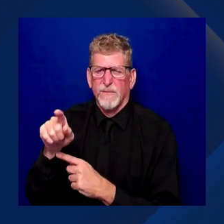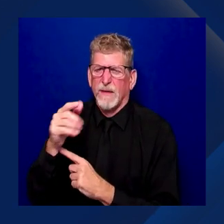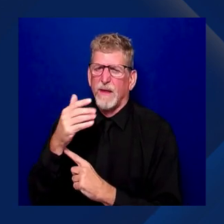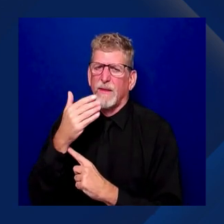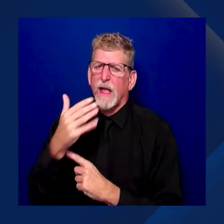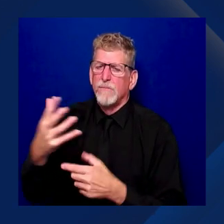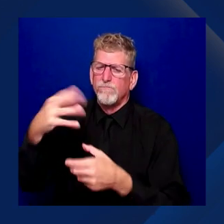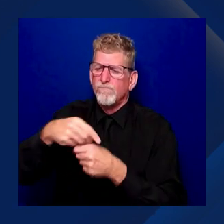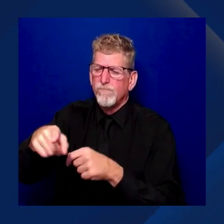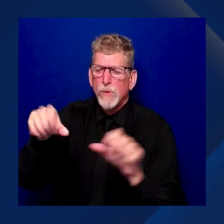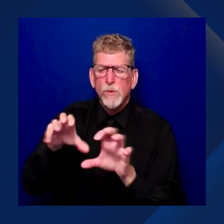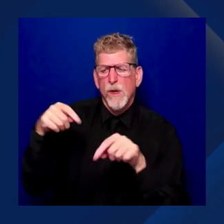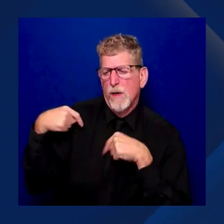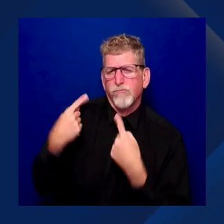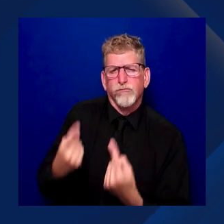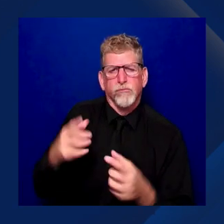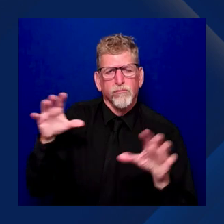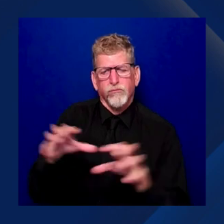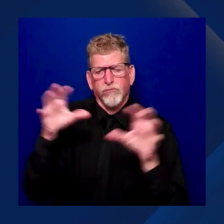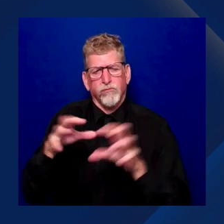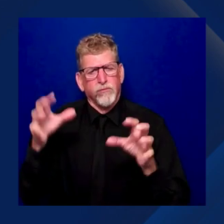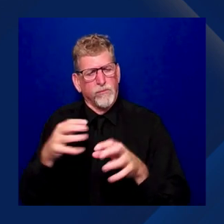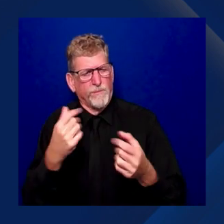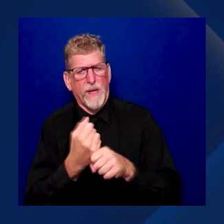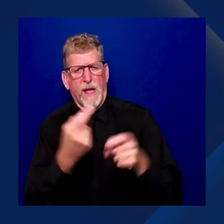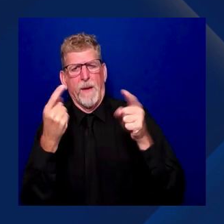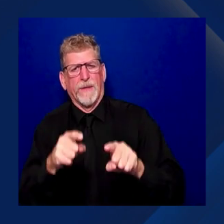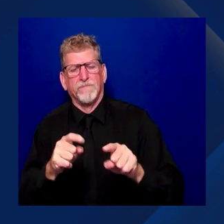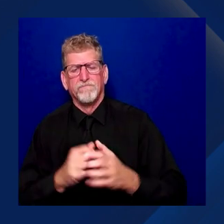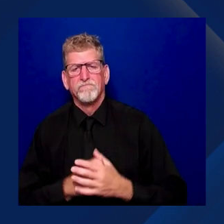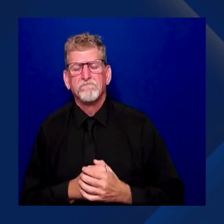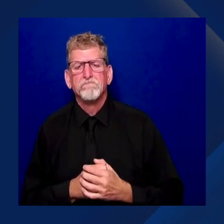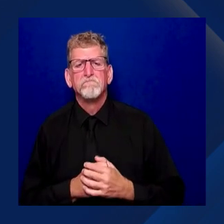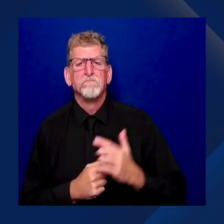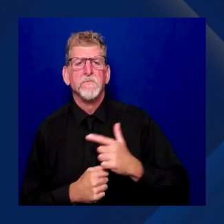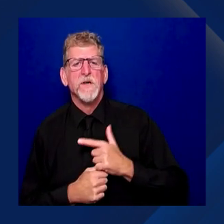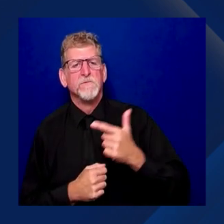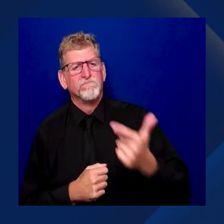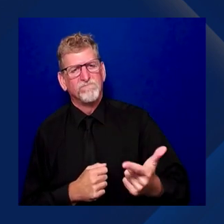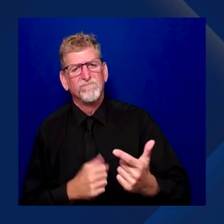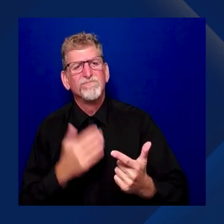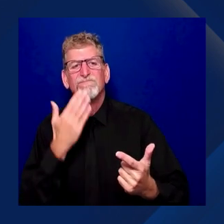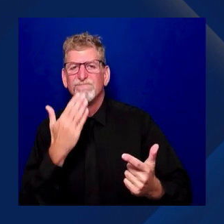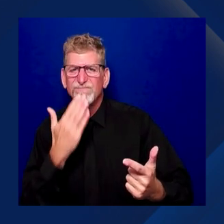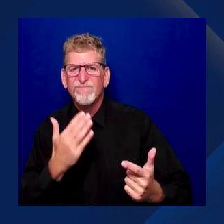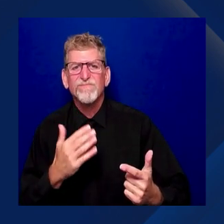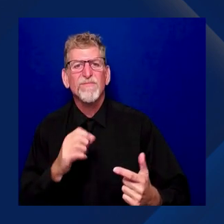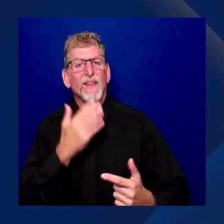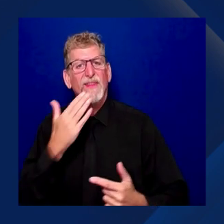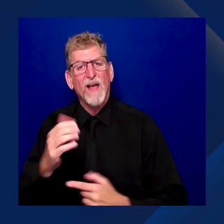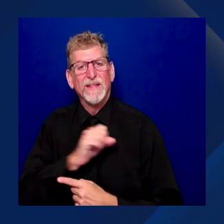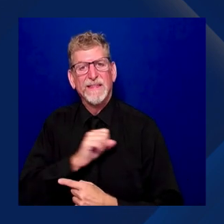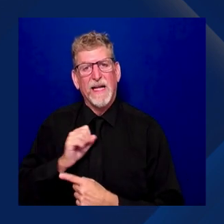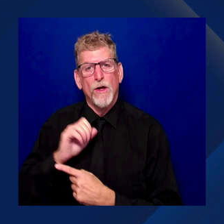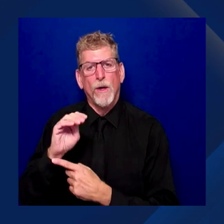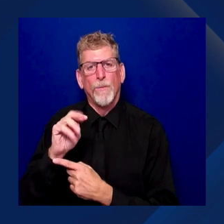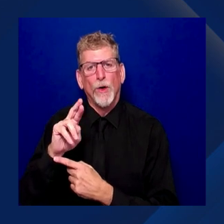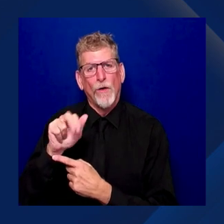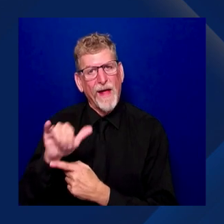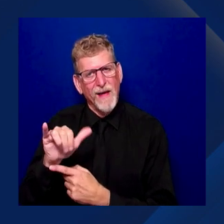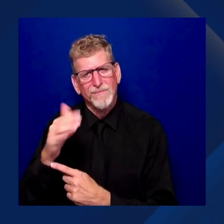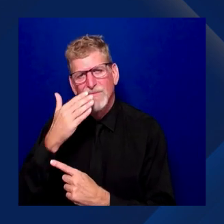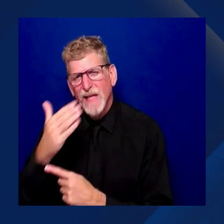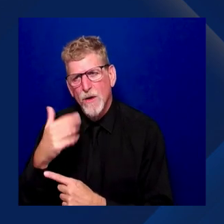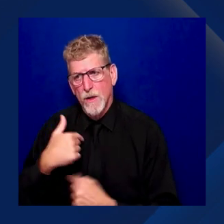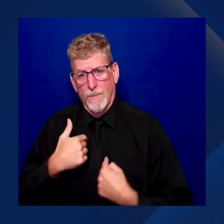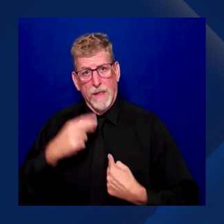today. Thank you very much, Senator Murray. I am so honored to be here today. And in the Urban League movement, we